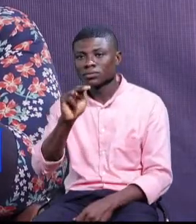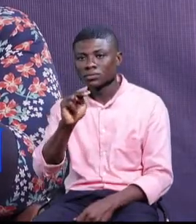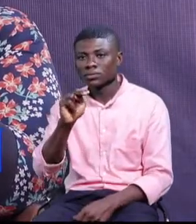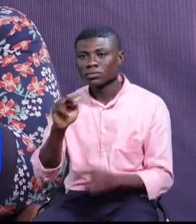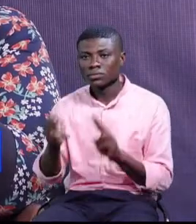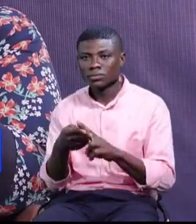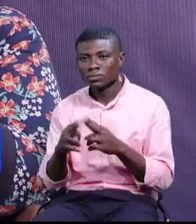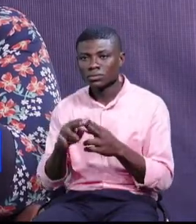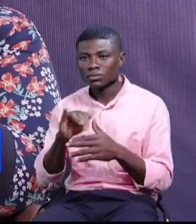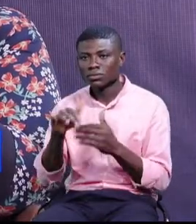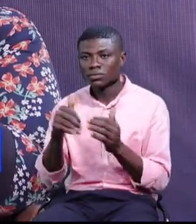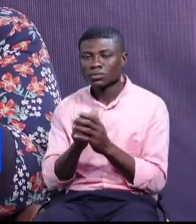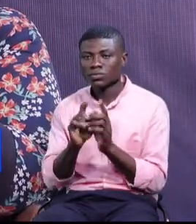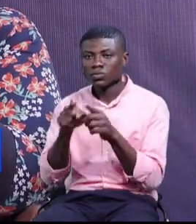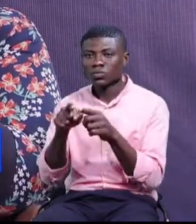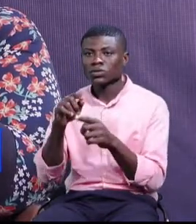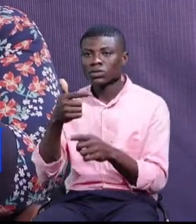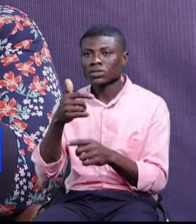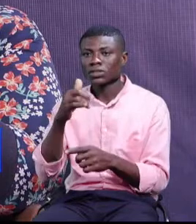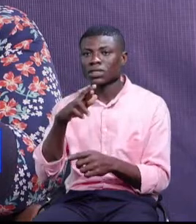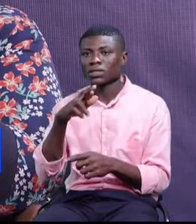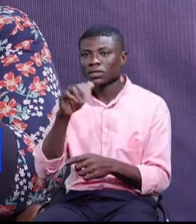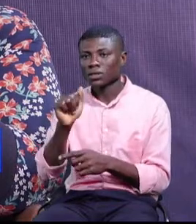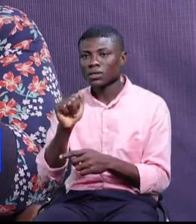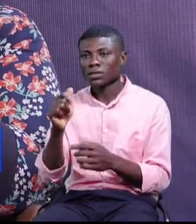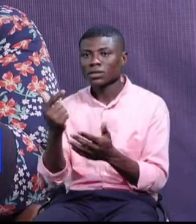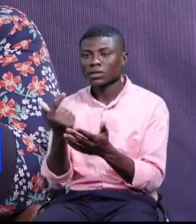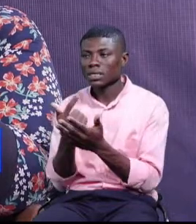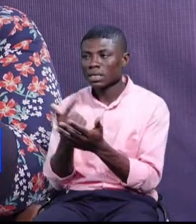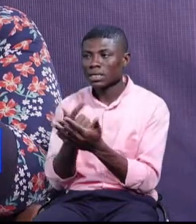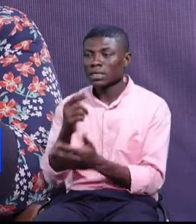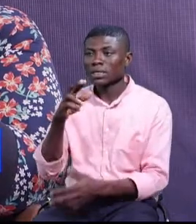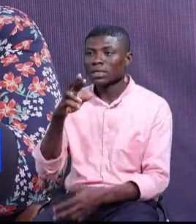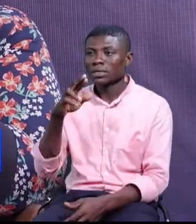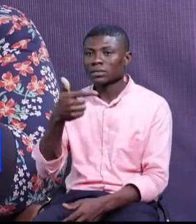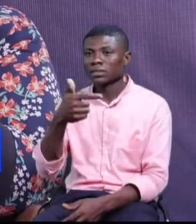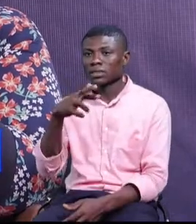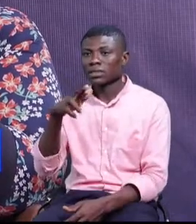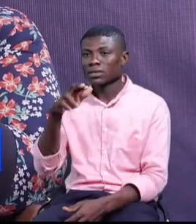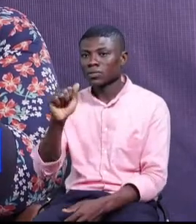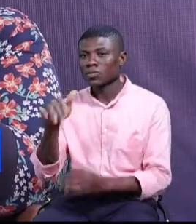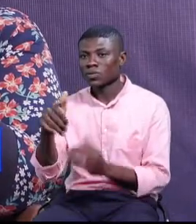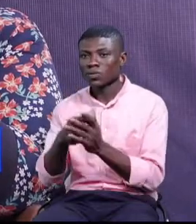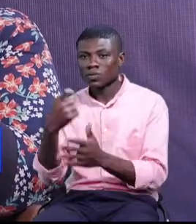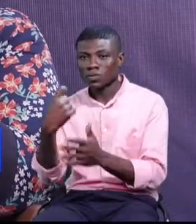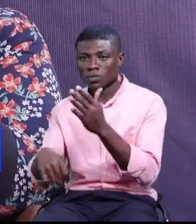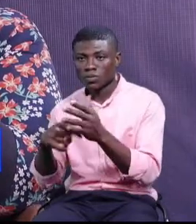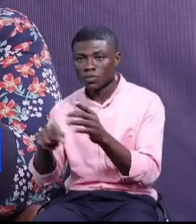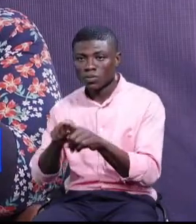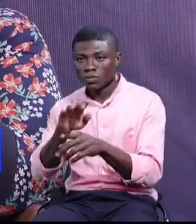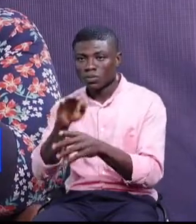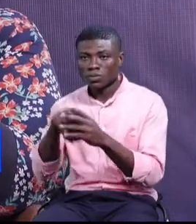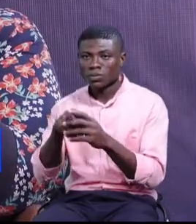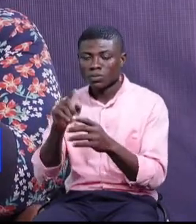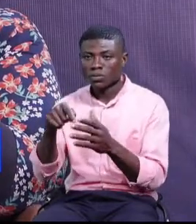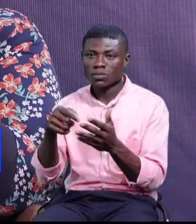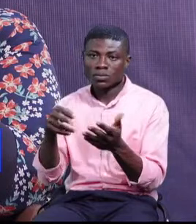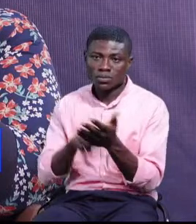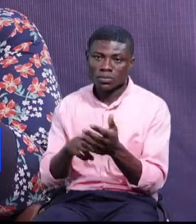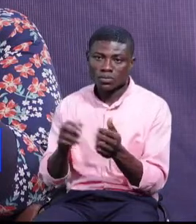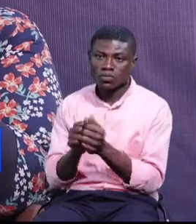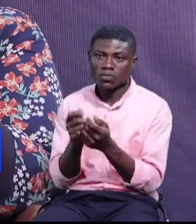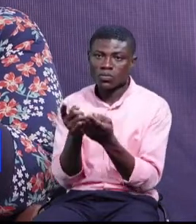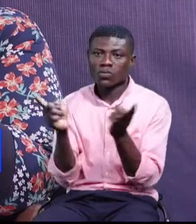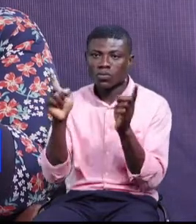there is that aspect of going to the GRA, Ghana Revenue Authority. So the tax aspect also come in, that you should register with them